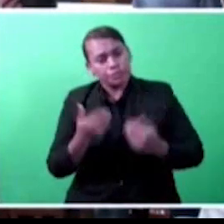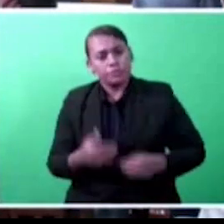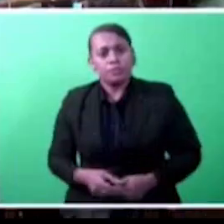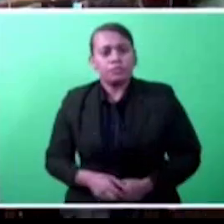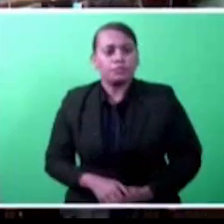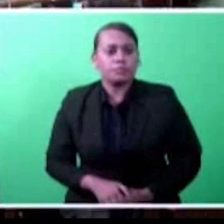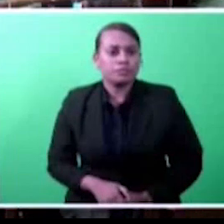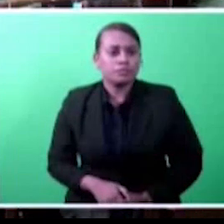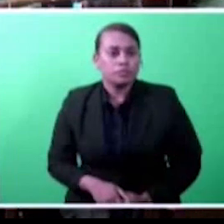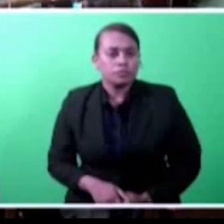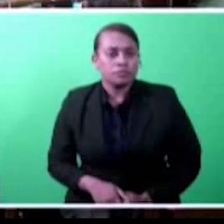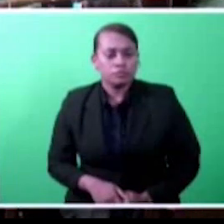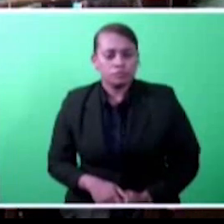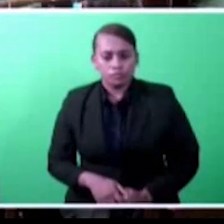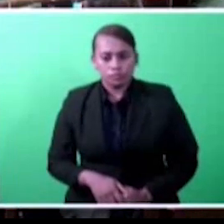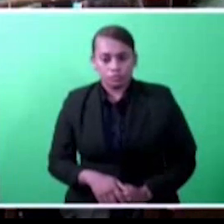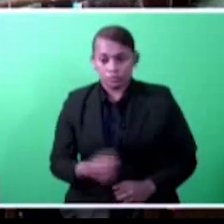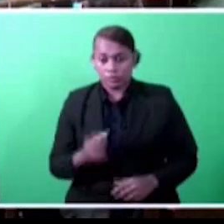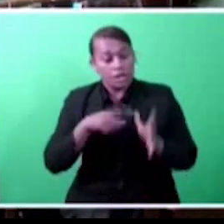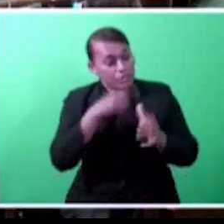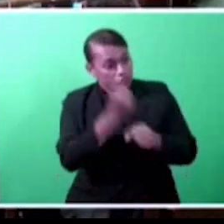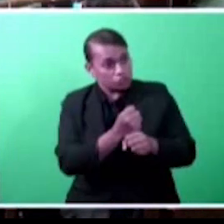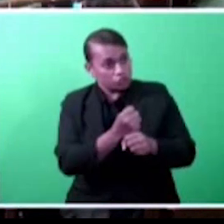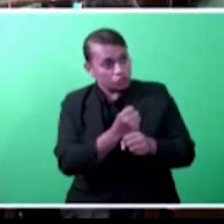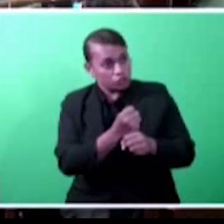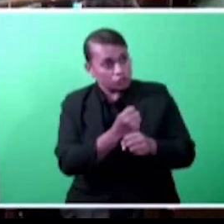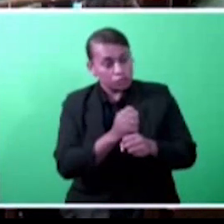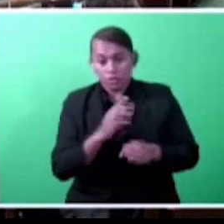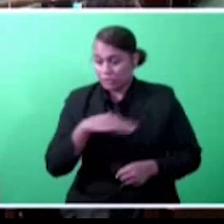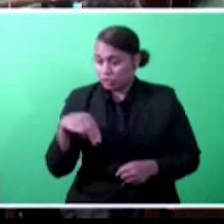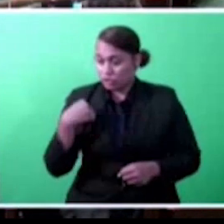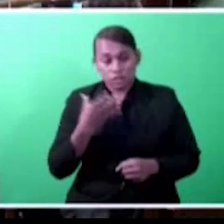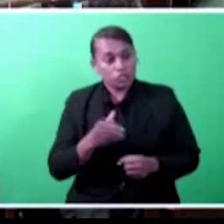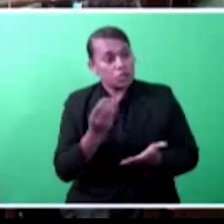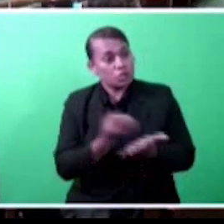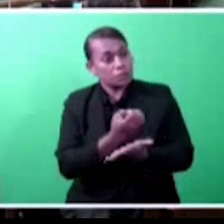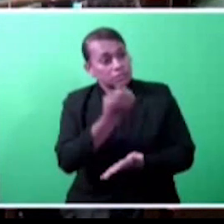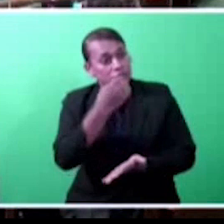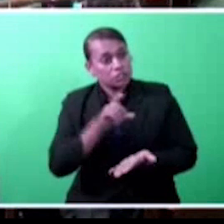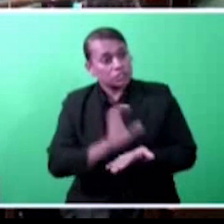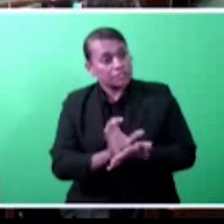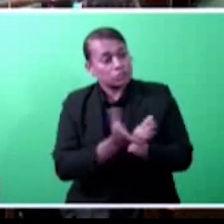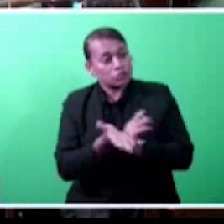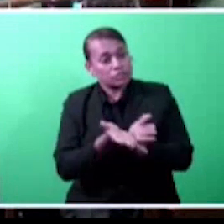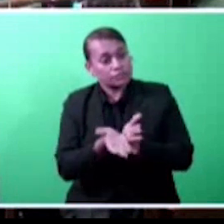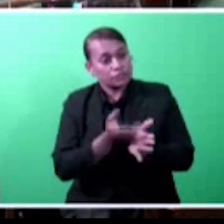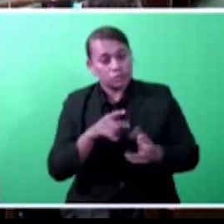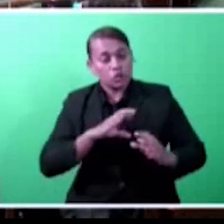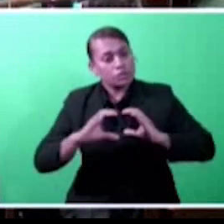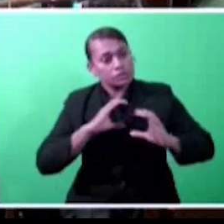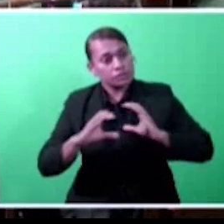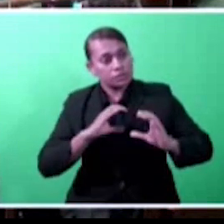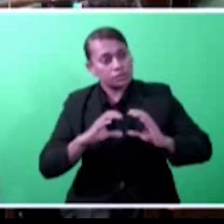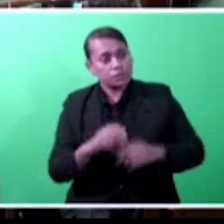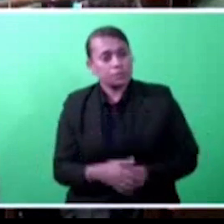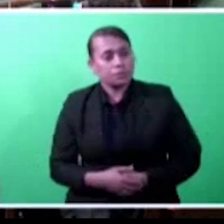I give the floor to the Attorney General and Minister for Economy, Civil Service and Communications, the